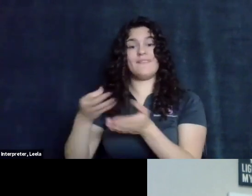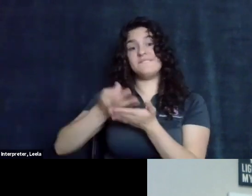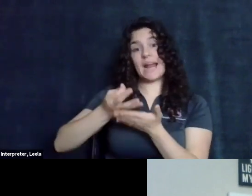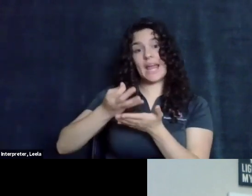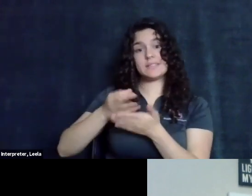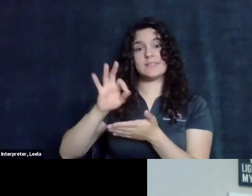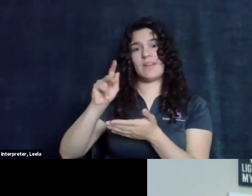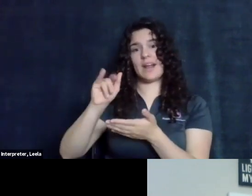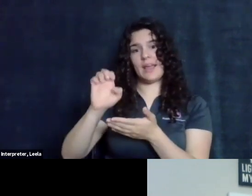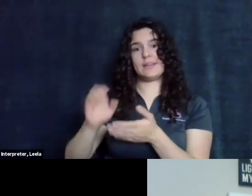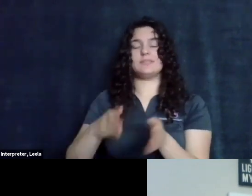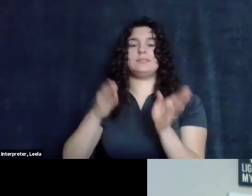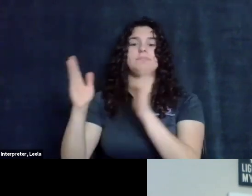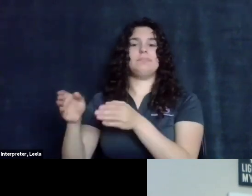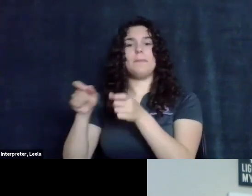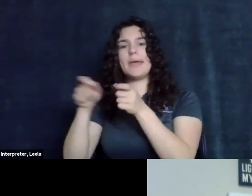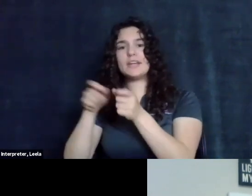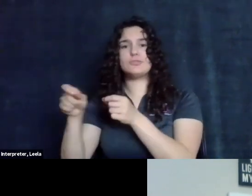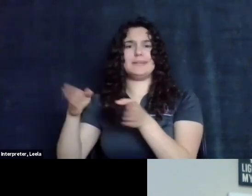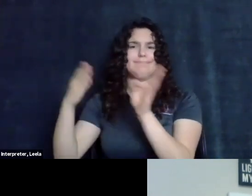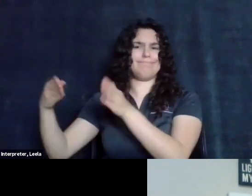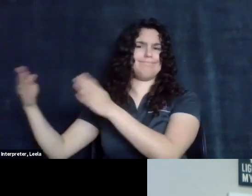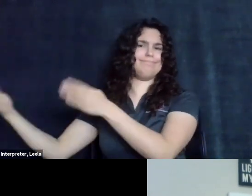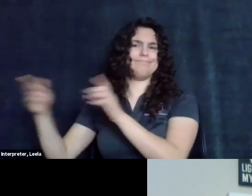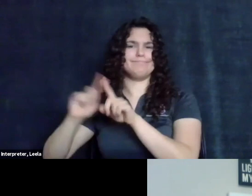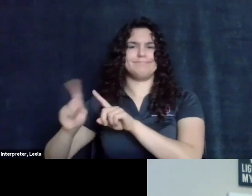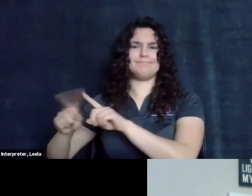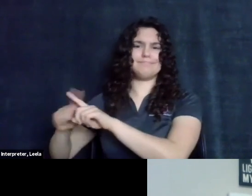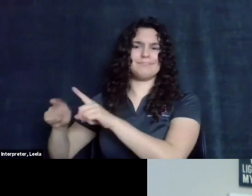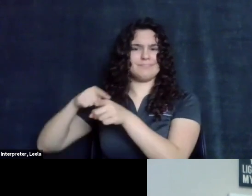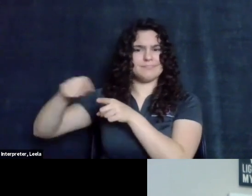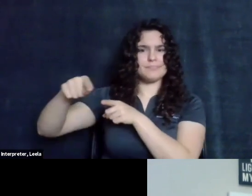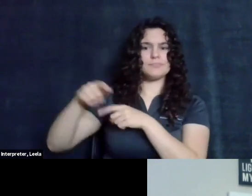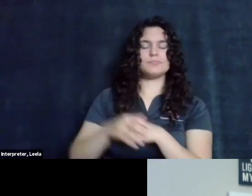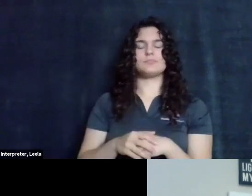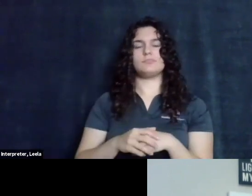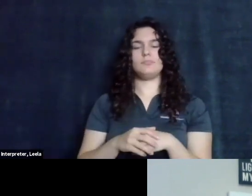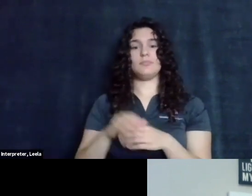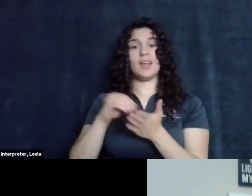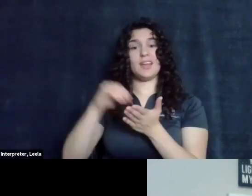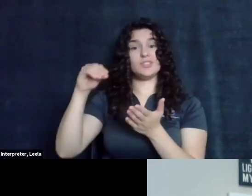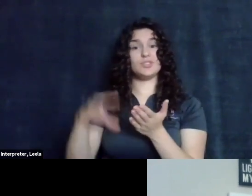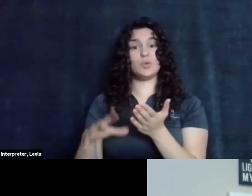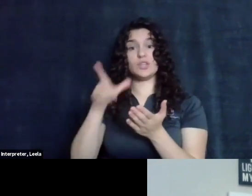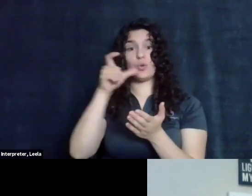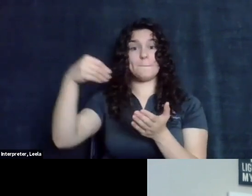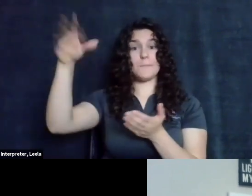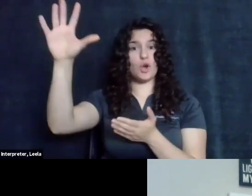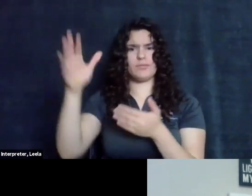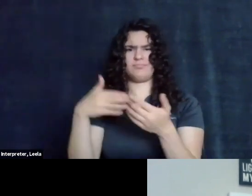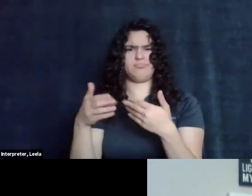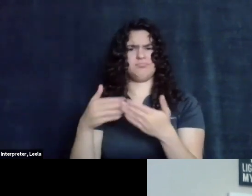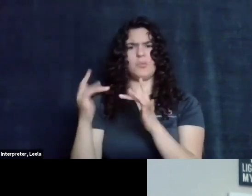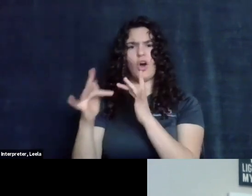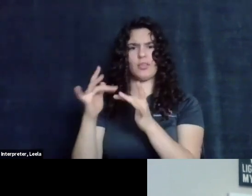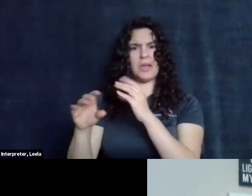in management, etc. And often, even the students who move away, we've got online options